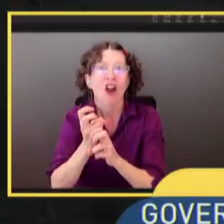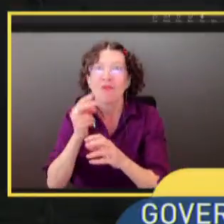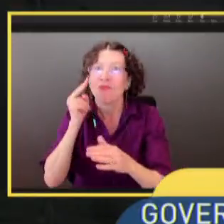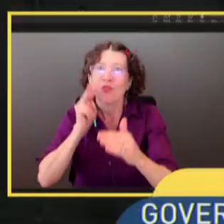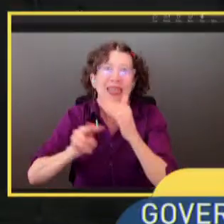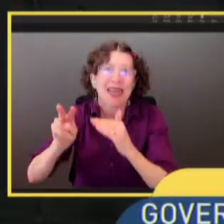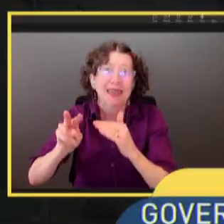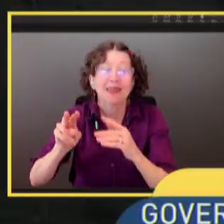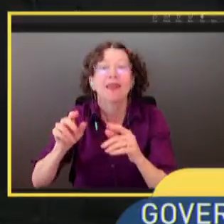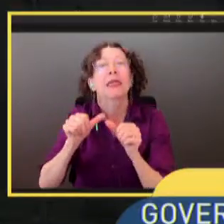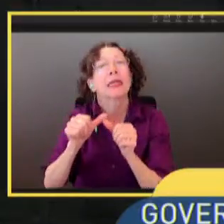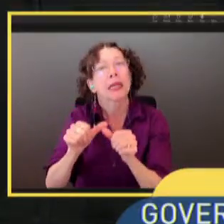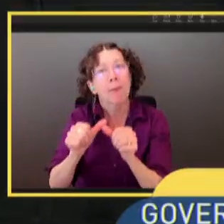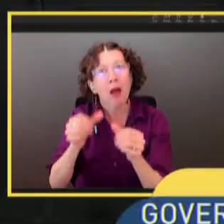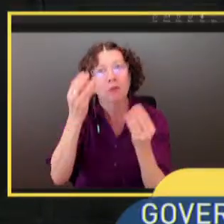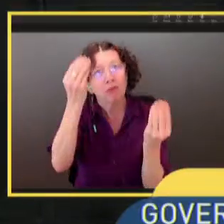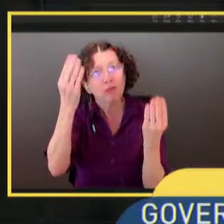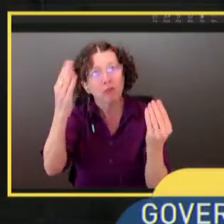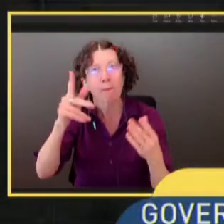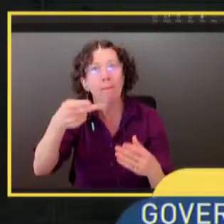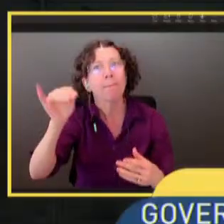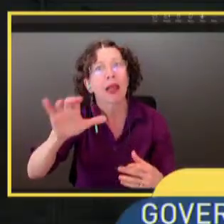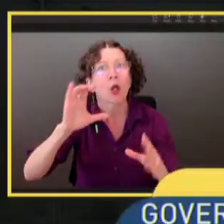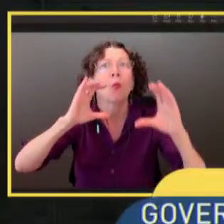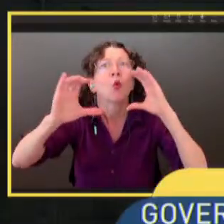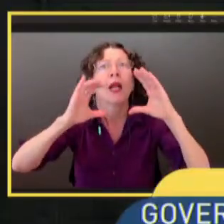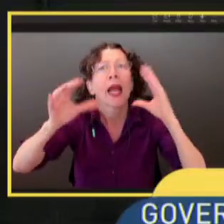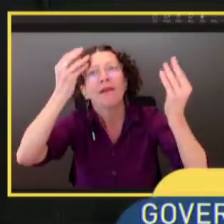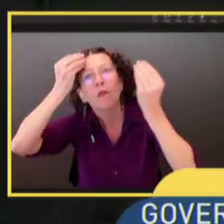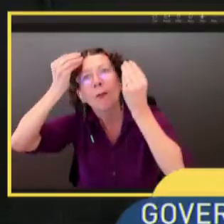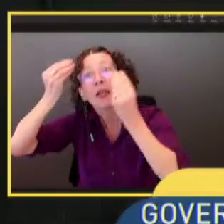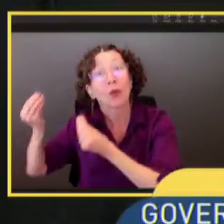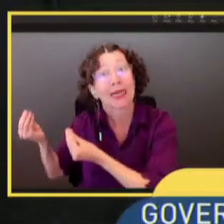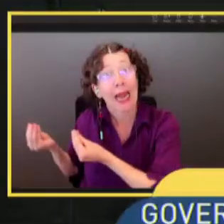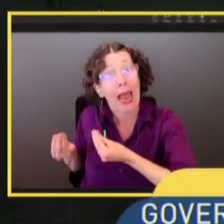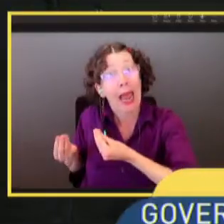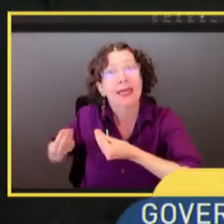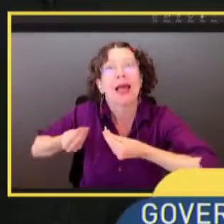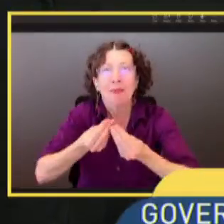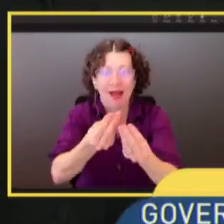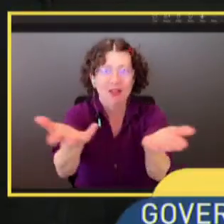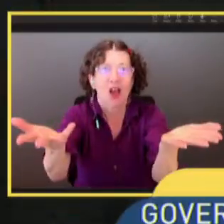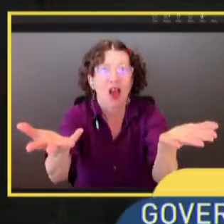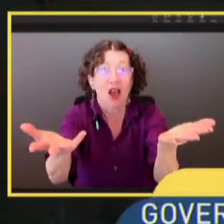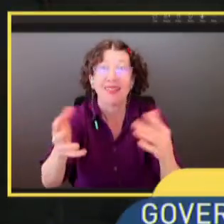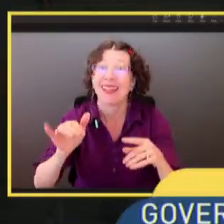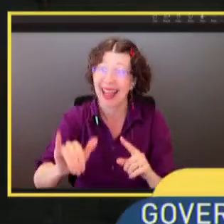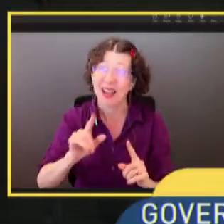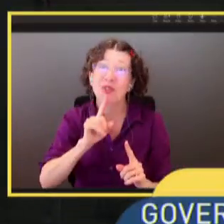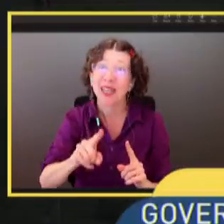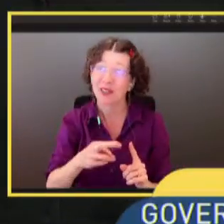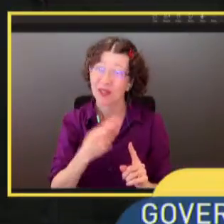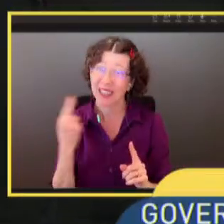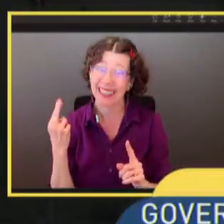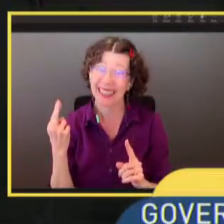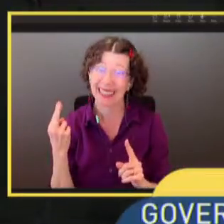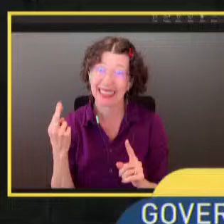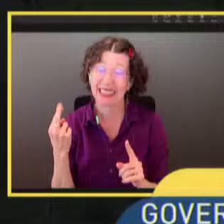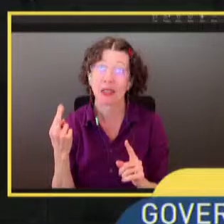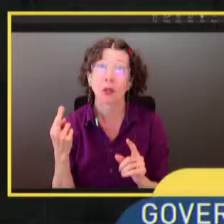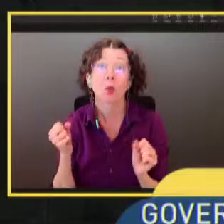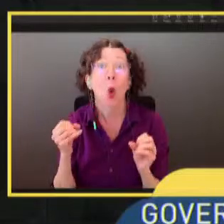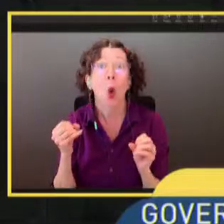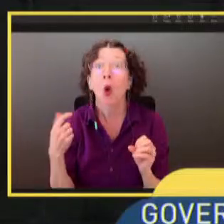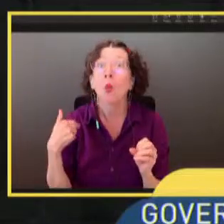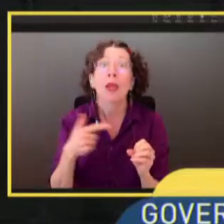extremely unpredictable situation. Weather is unpredictable. Debris is unpredictable. Things are very unpredictable, and we're going to continue to keep the